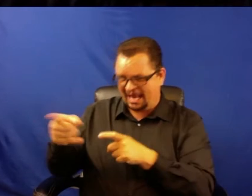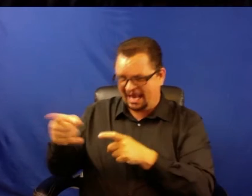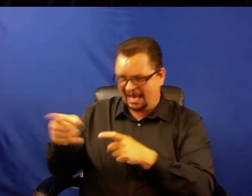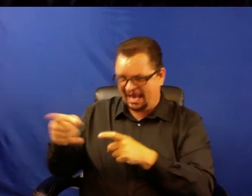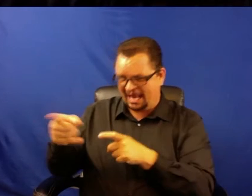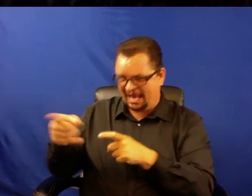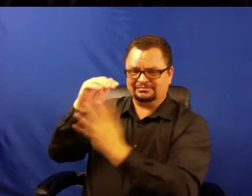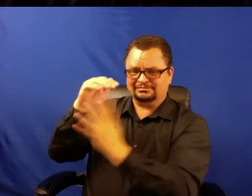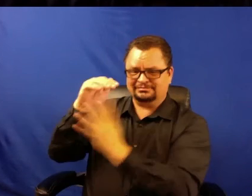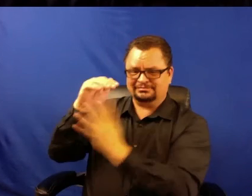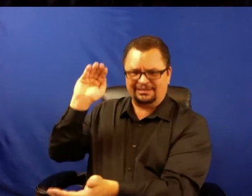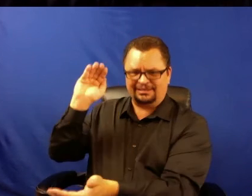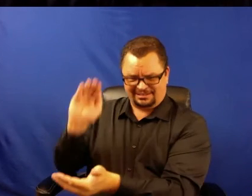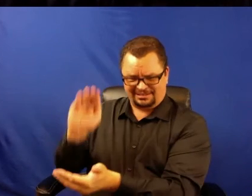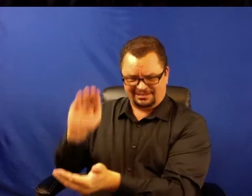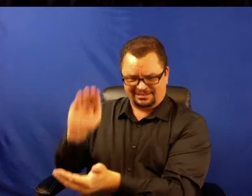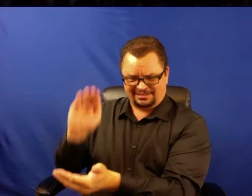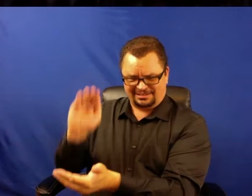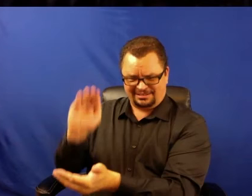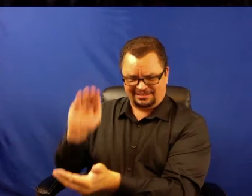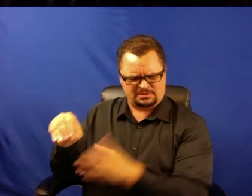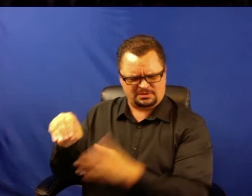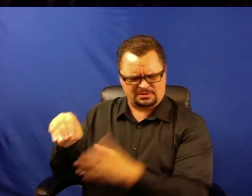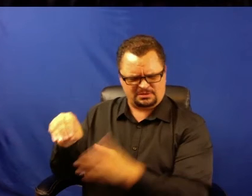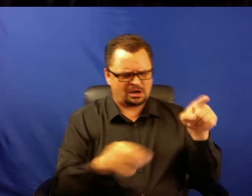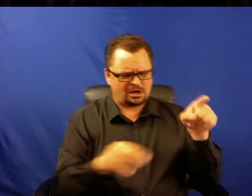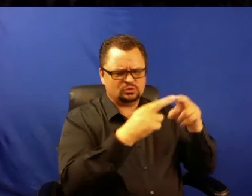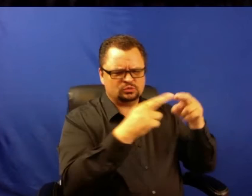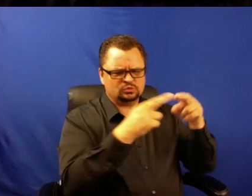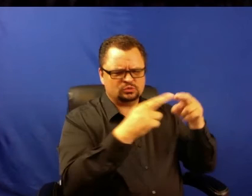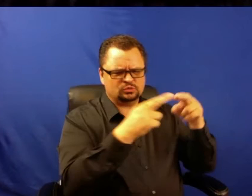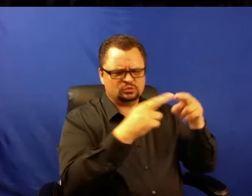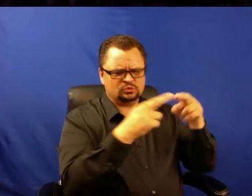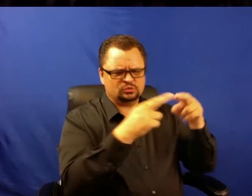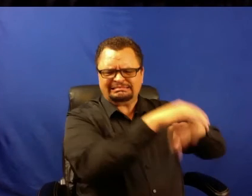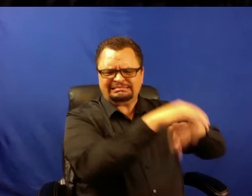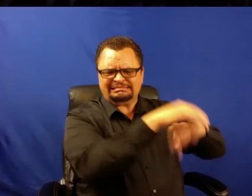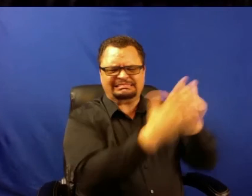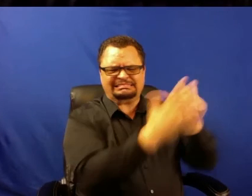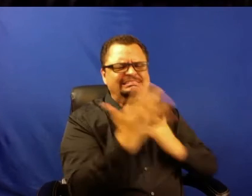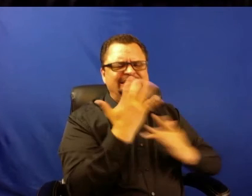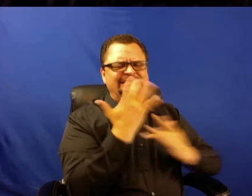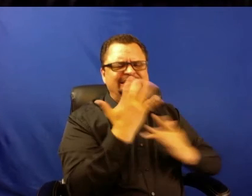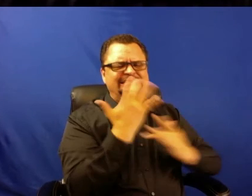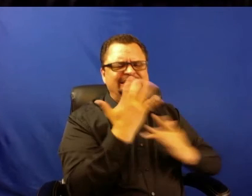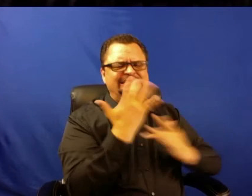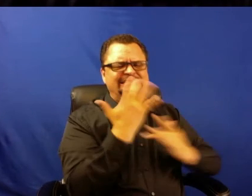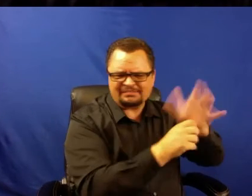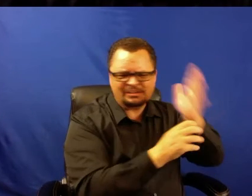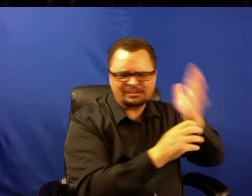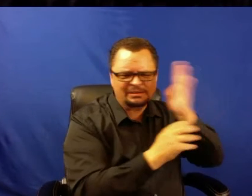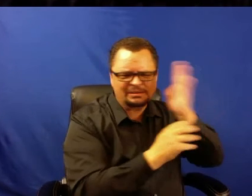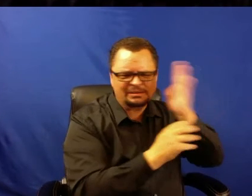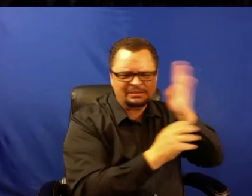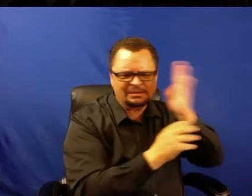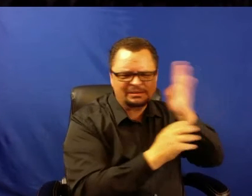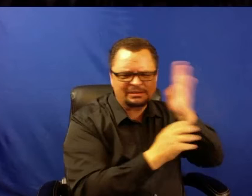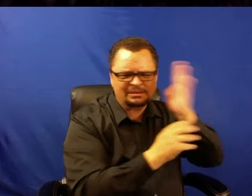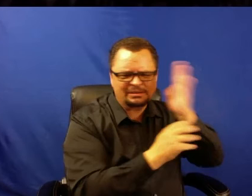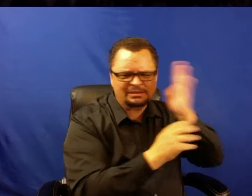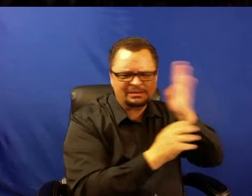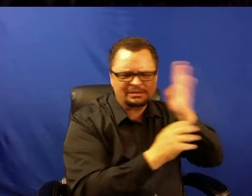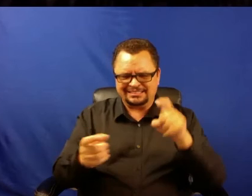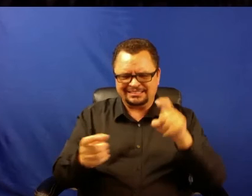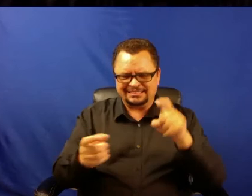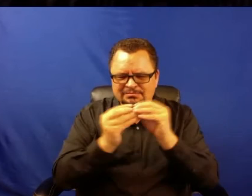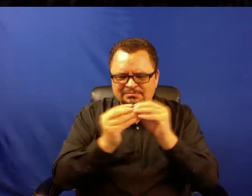that I think are important that are not always thorough when presented in other public forums for the public's